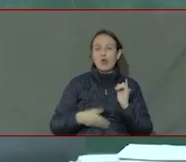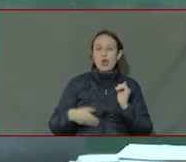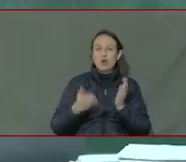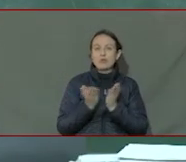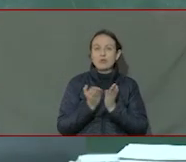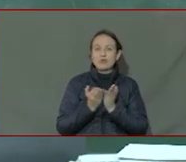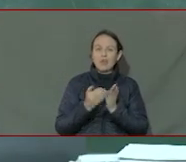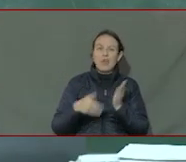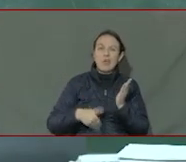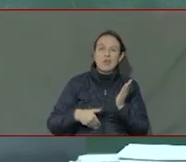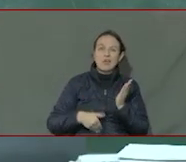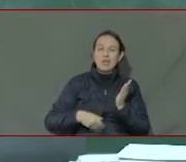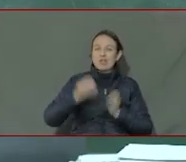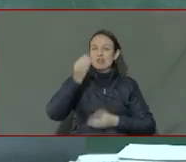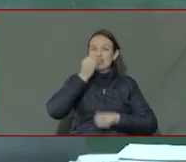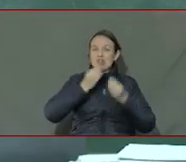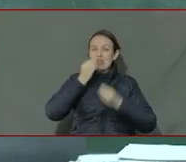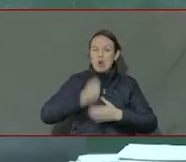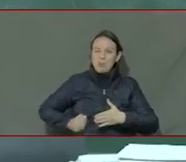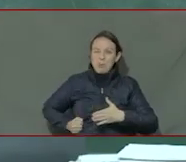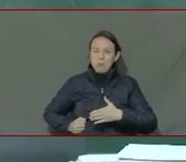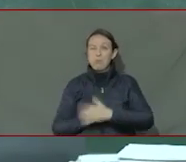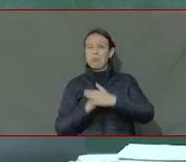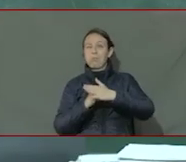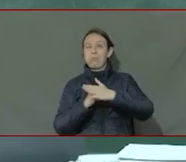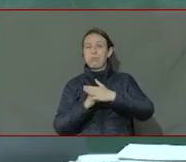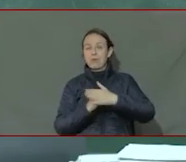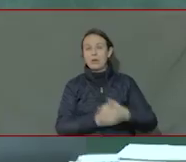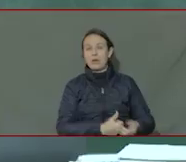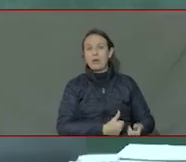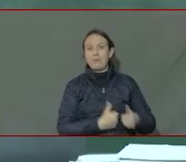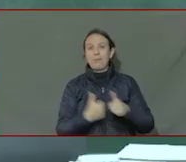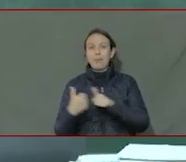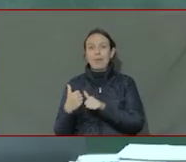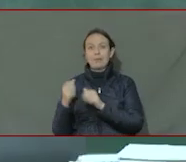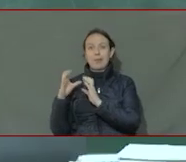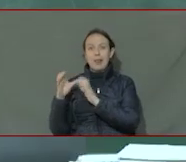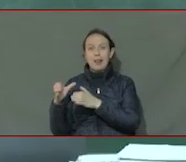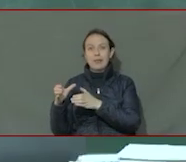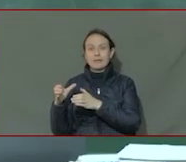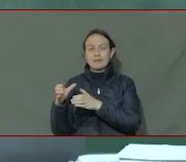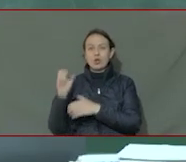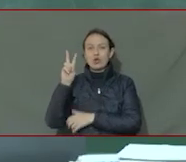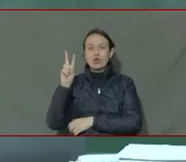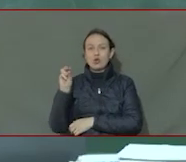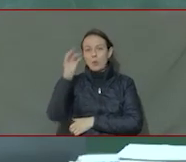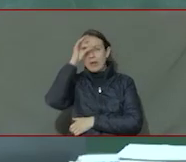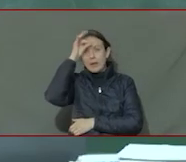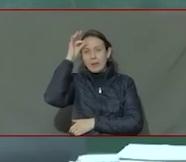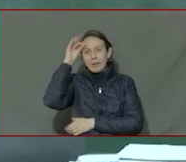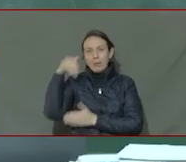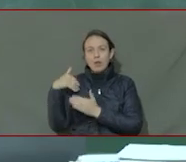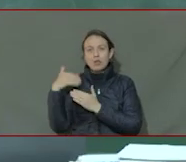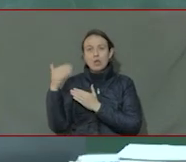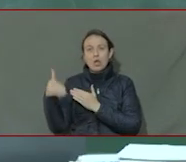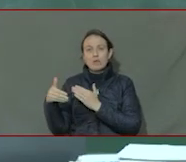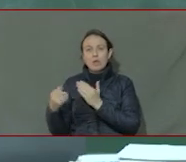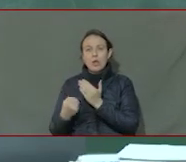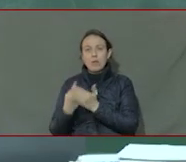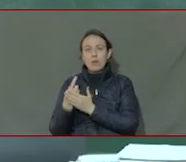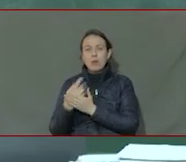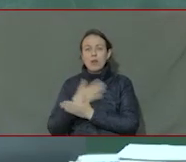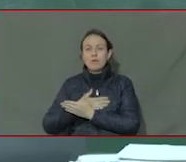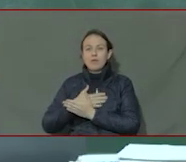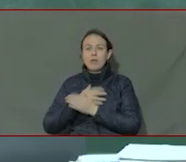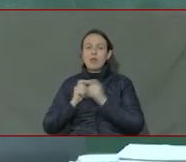you're hungry and you eat a lot. Now you go back to class. And within 20 minutes in that period after break, you